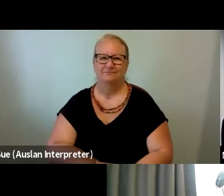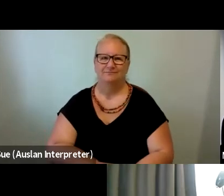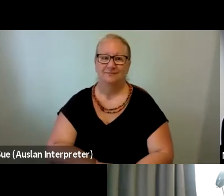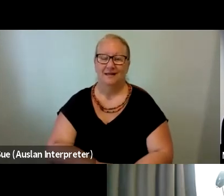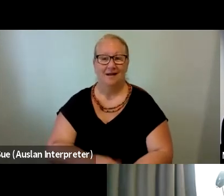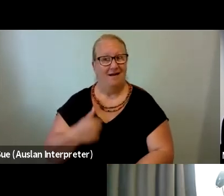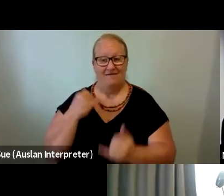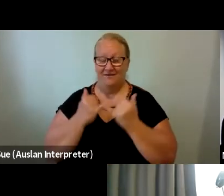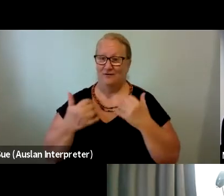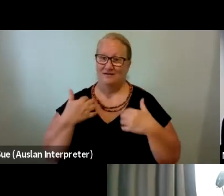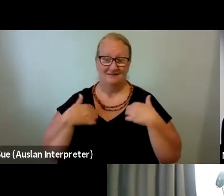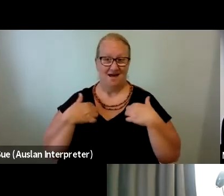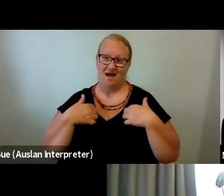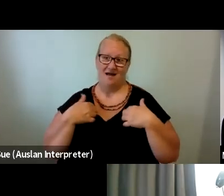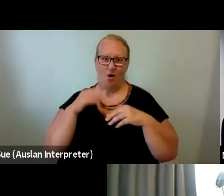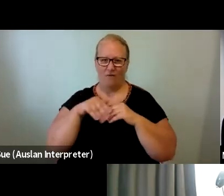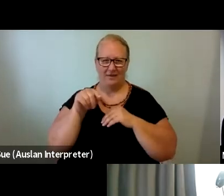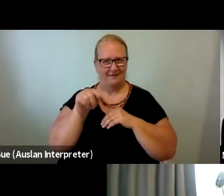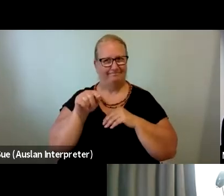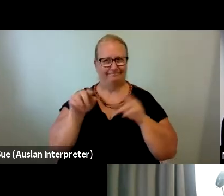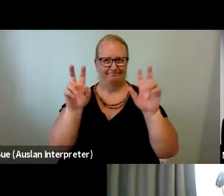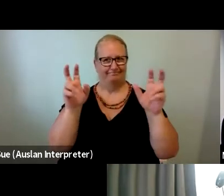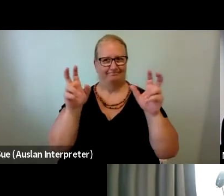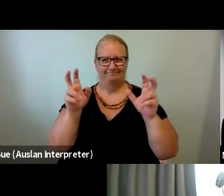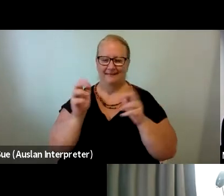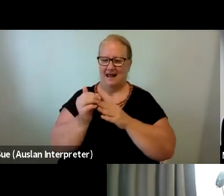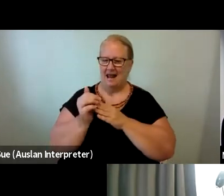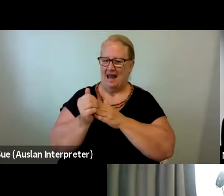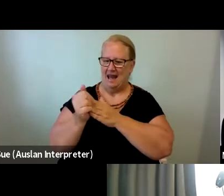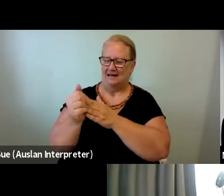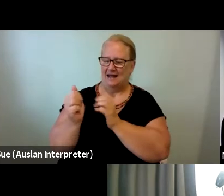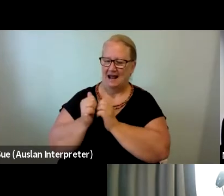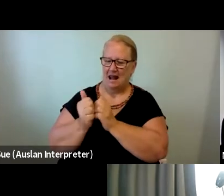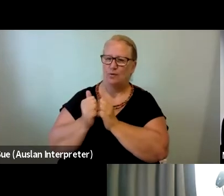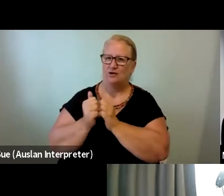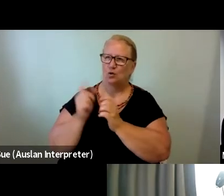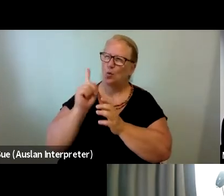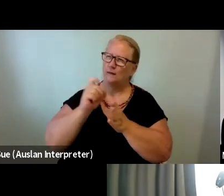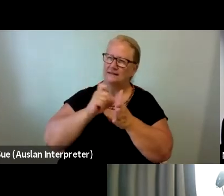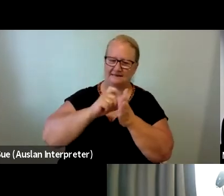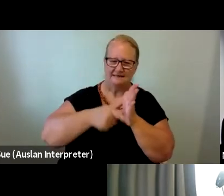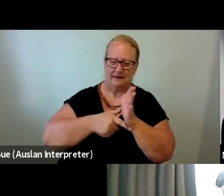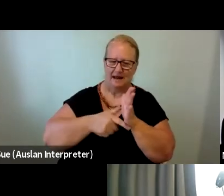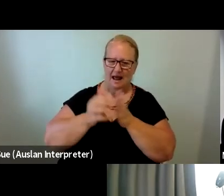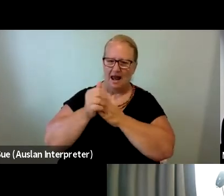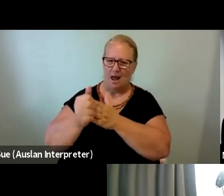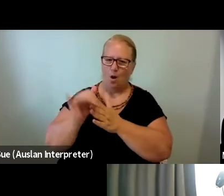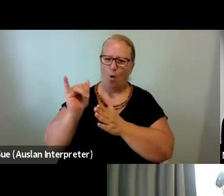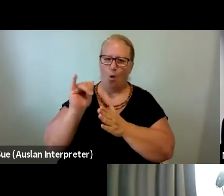this conversation. This one's all about leading in collaboration. What does disability-led or deaf-led mean in a